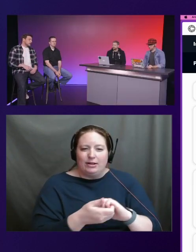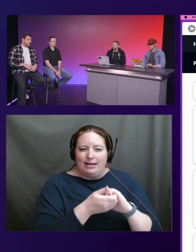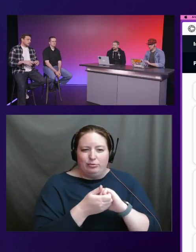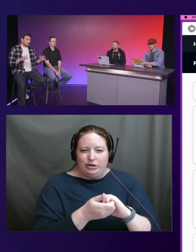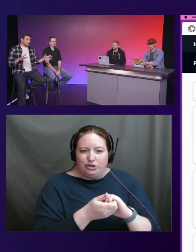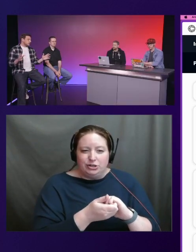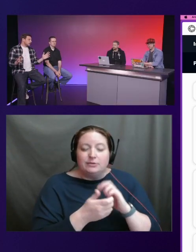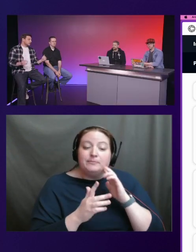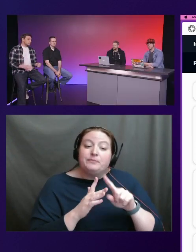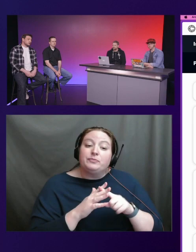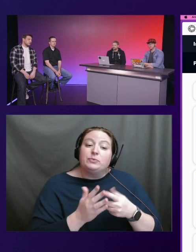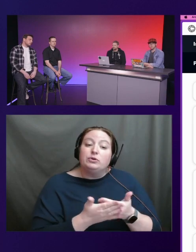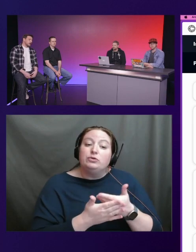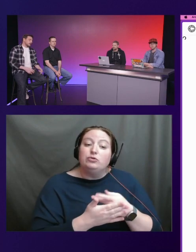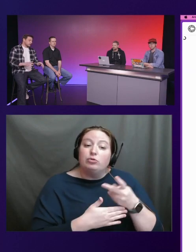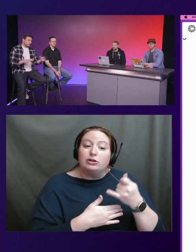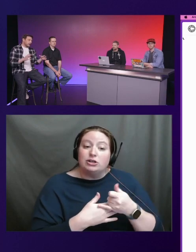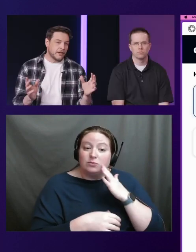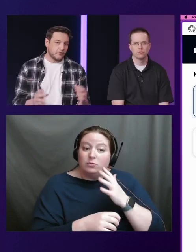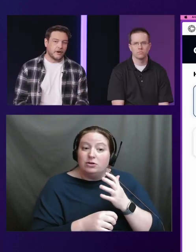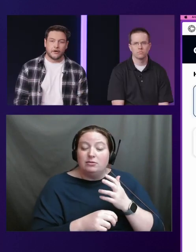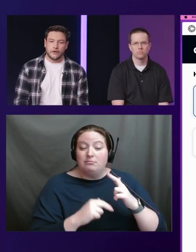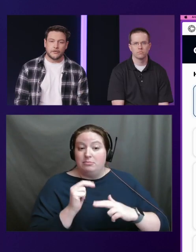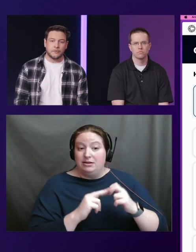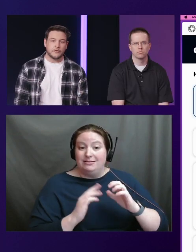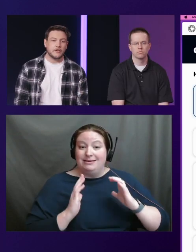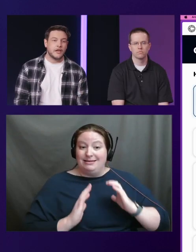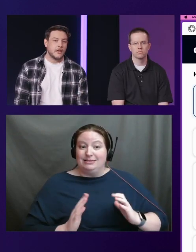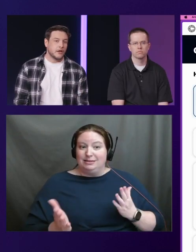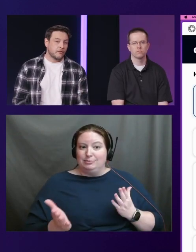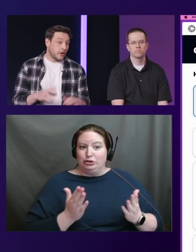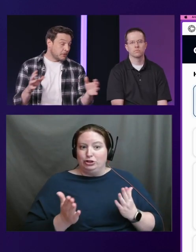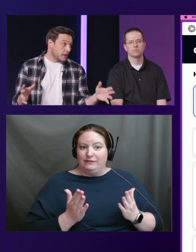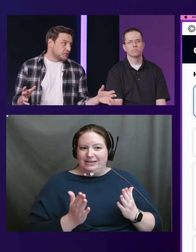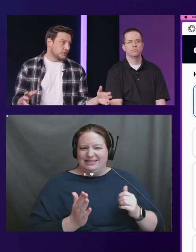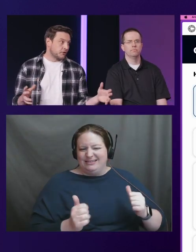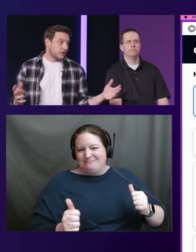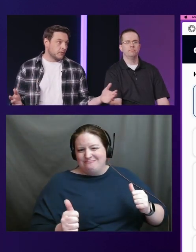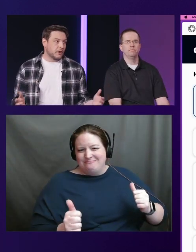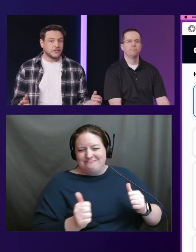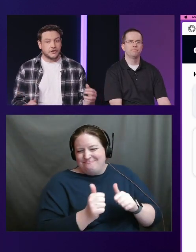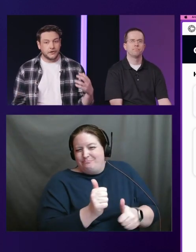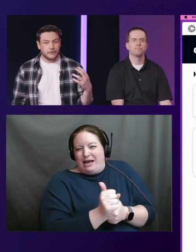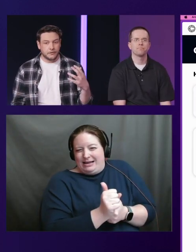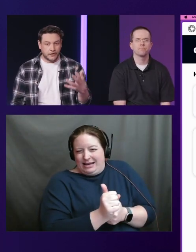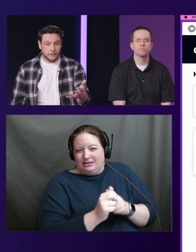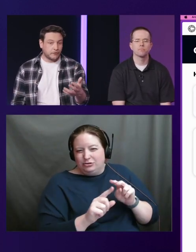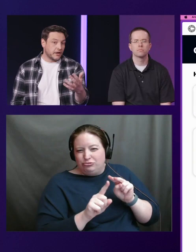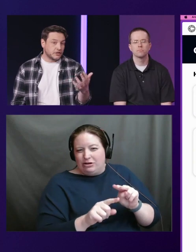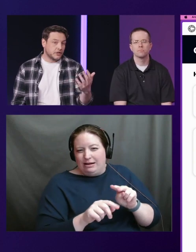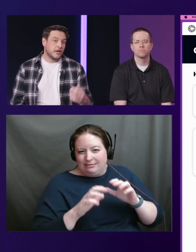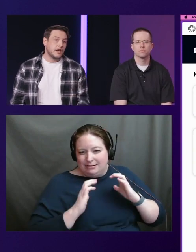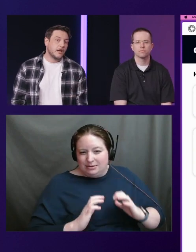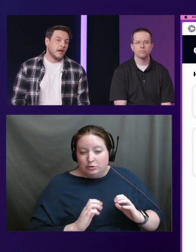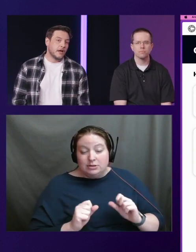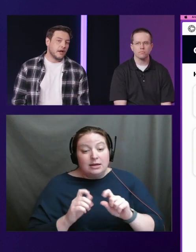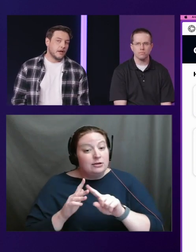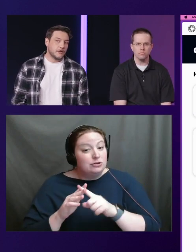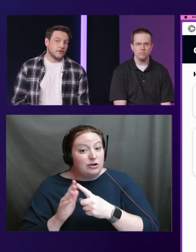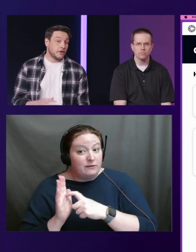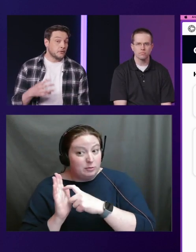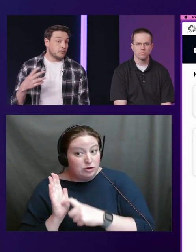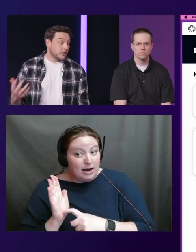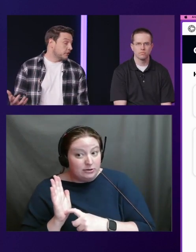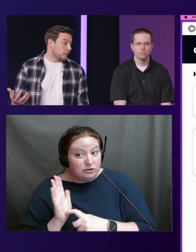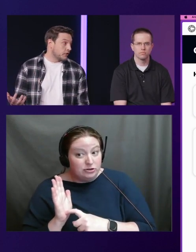project, and we're going to build a customer service a backend to track our customers. You have a couple options when you're creating a project. You can start from scratch.